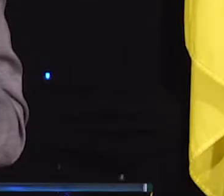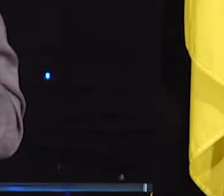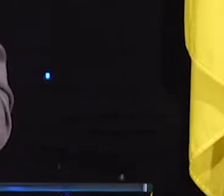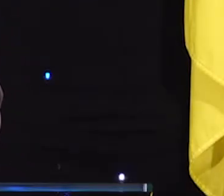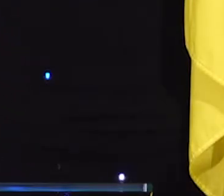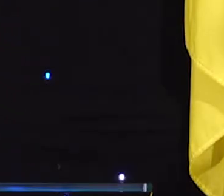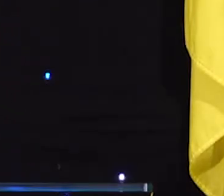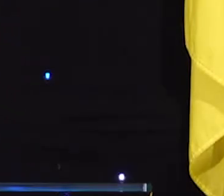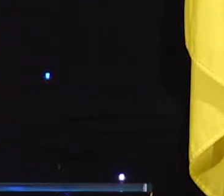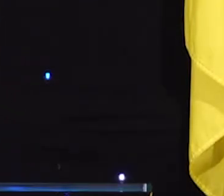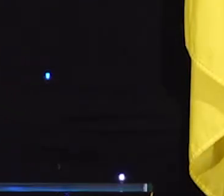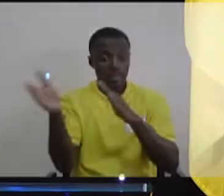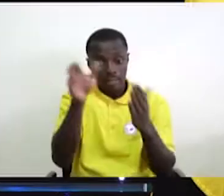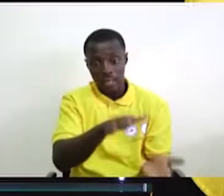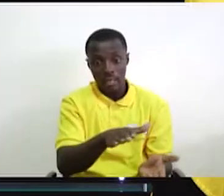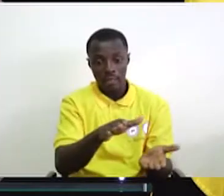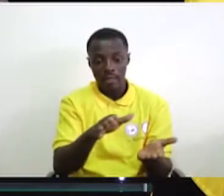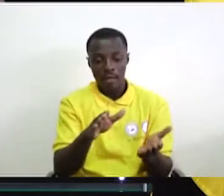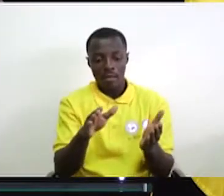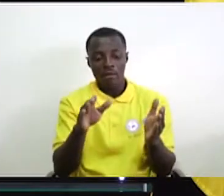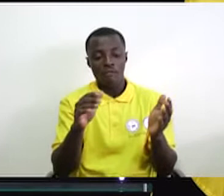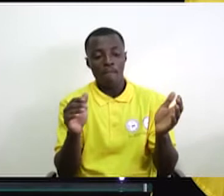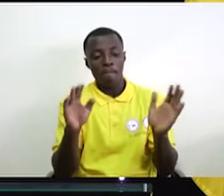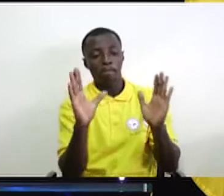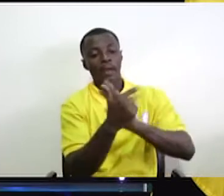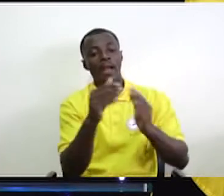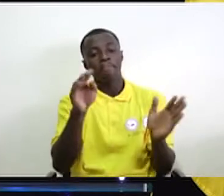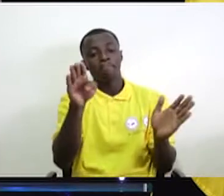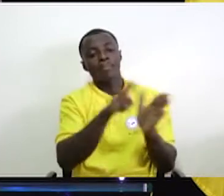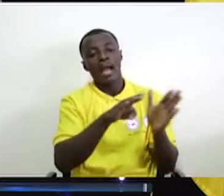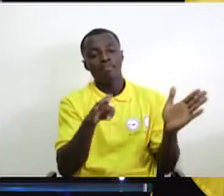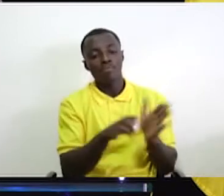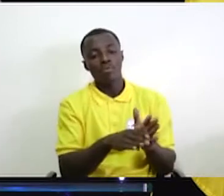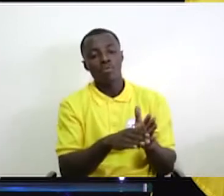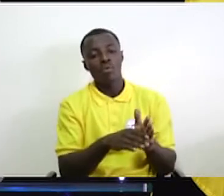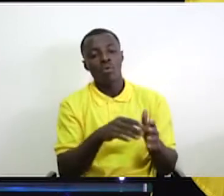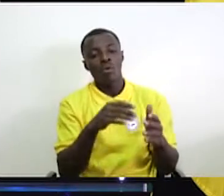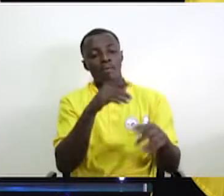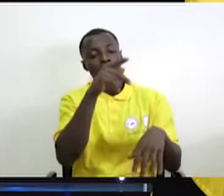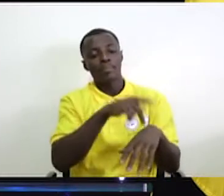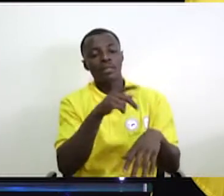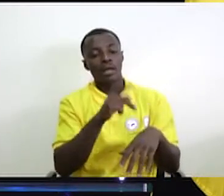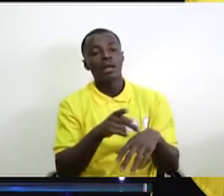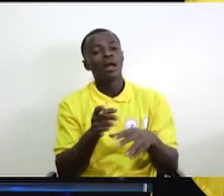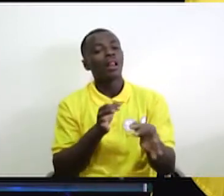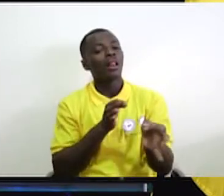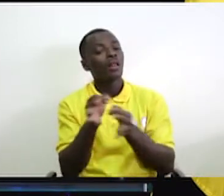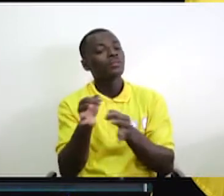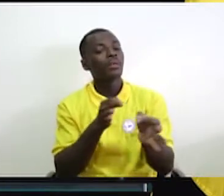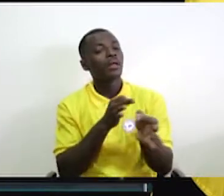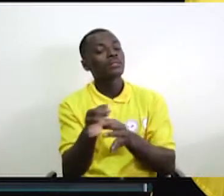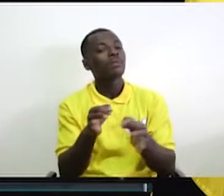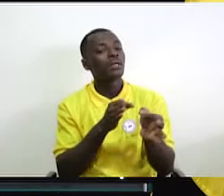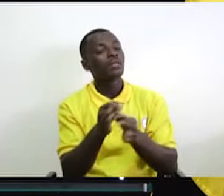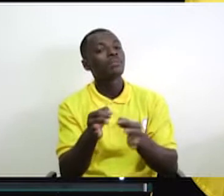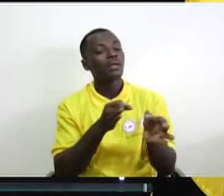death. Enti Yesu ni wo no. According to scripture. Or according to Peter, the chief apostle. Now we